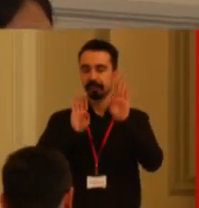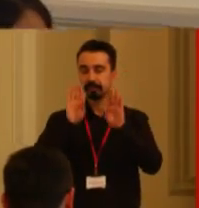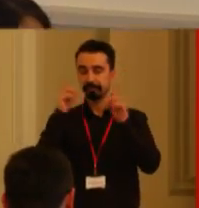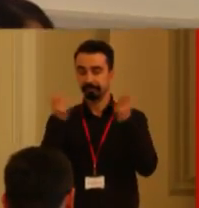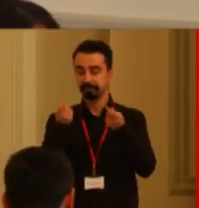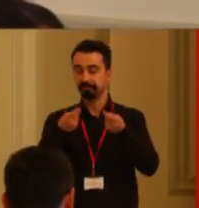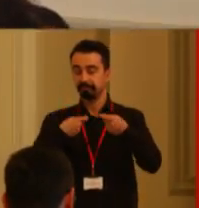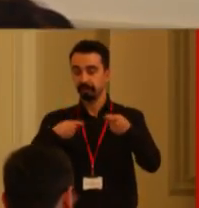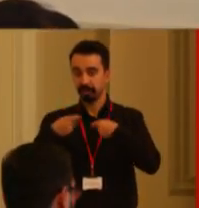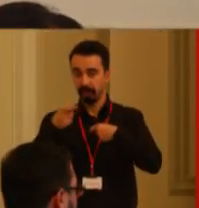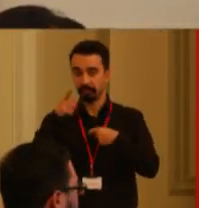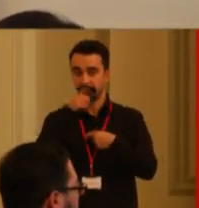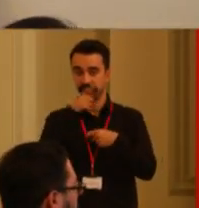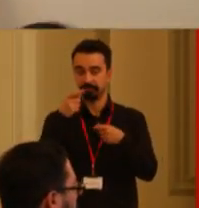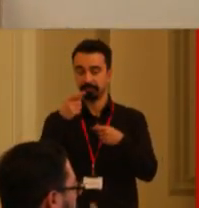Now,